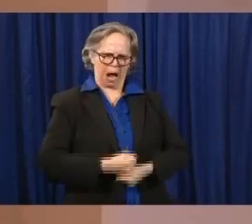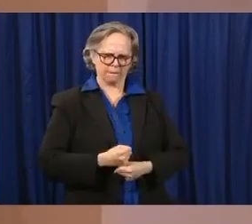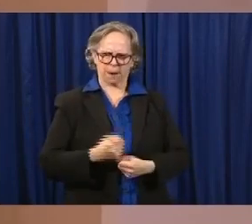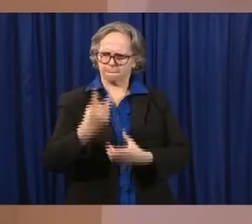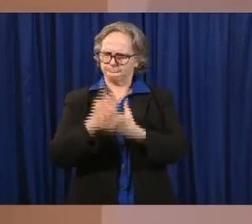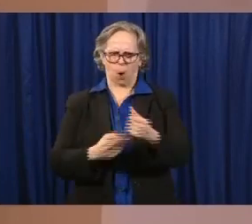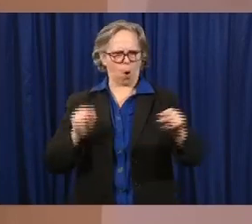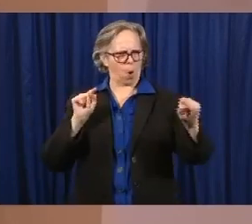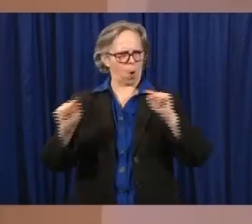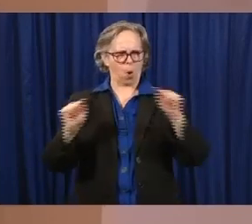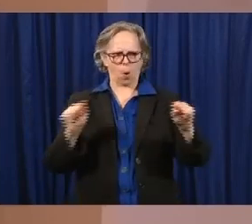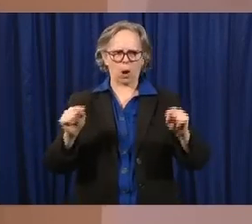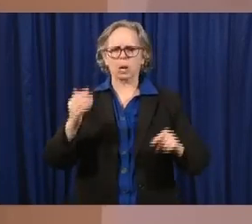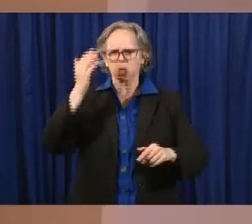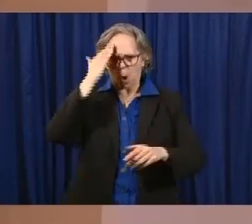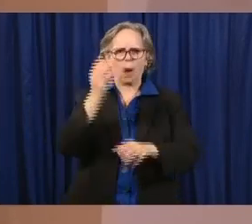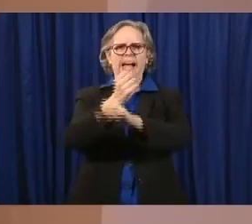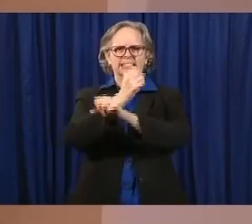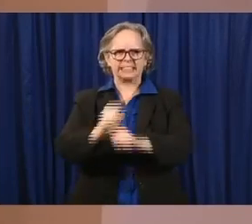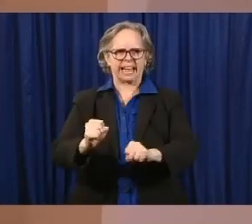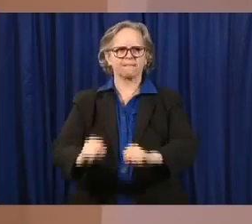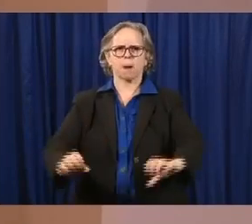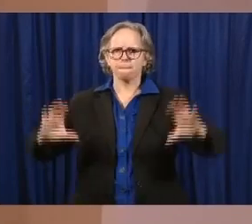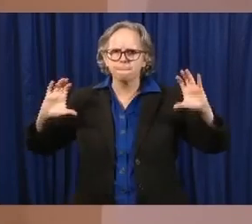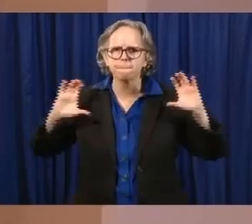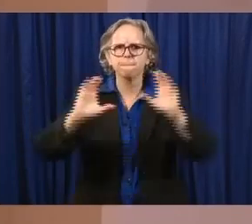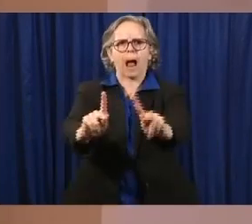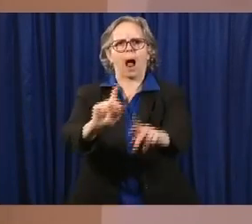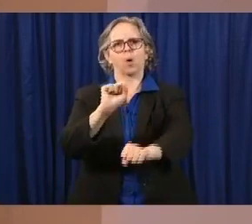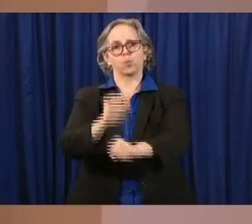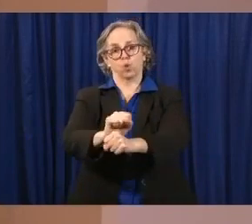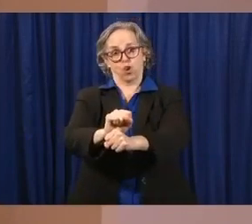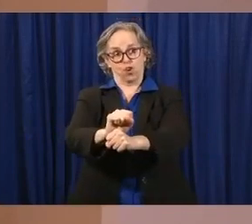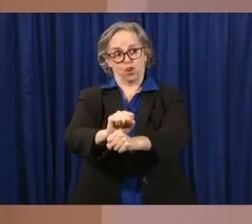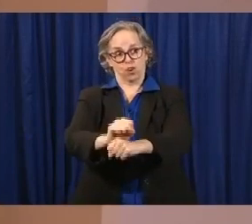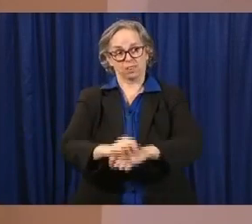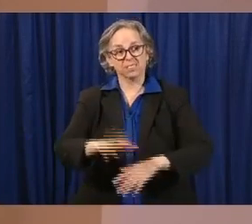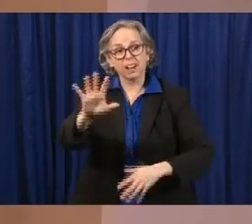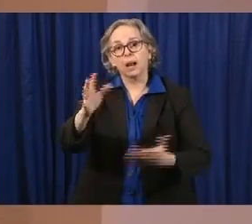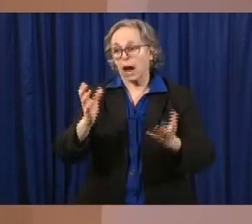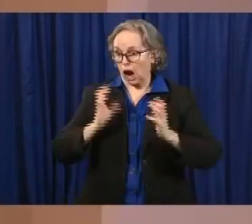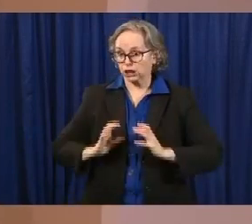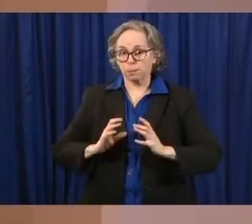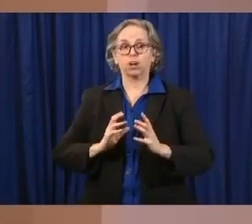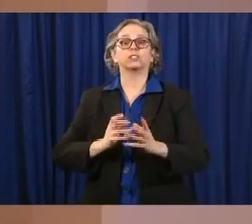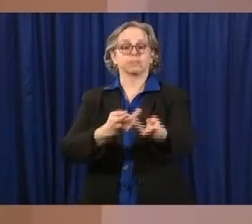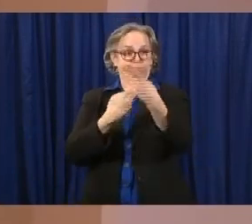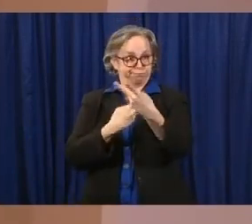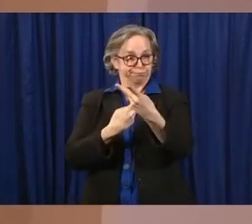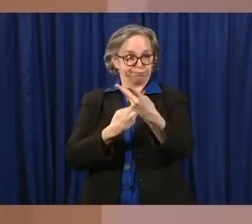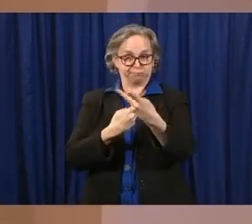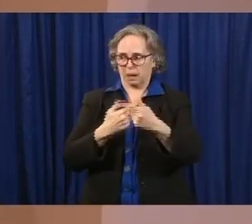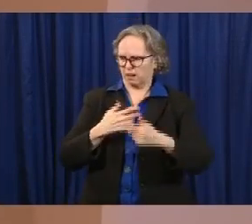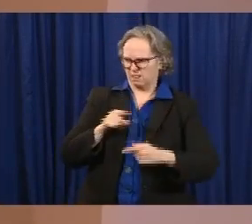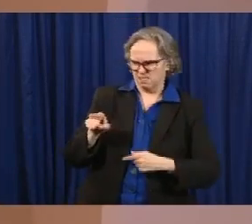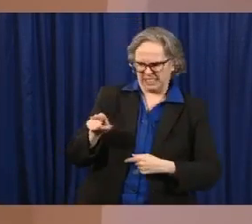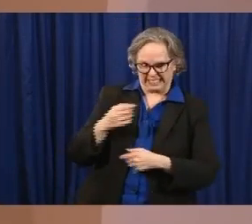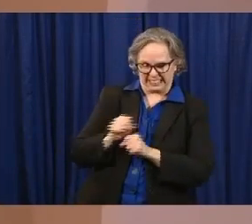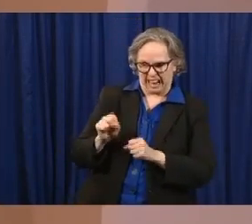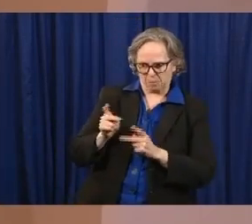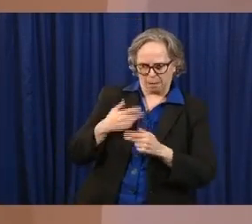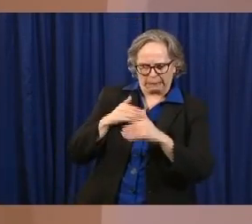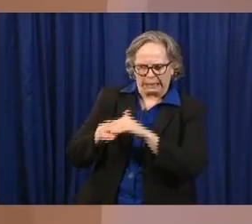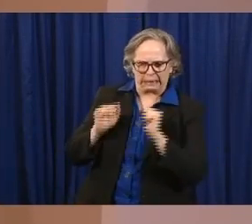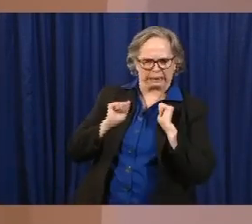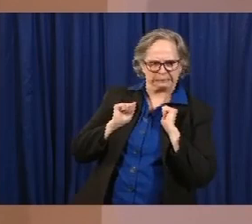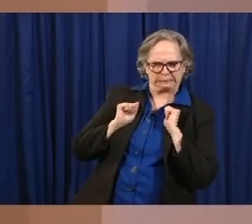that, and that it's safe. And we also want this for their customers. That's what businesses want. They want their customers to feel